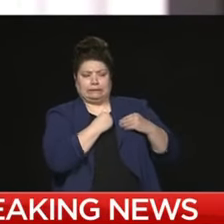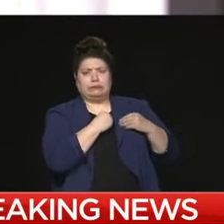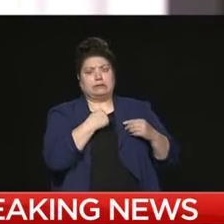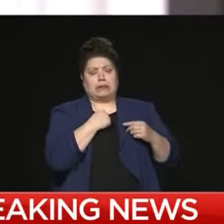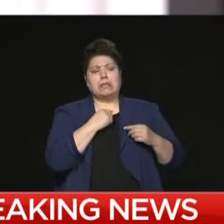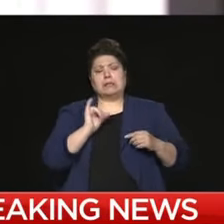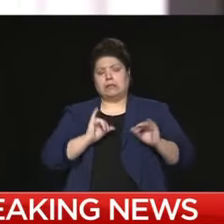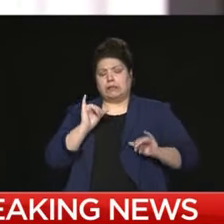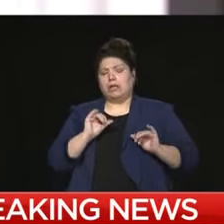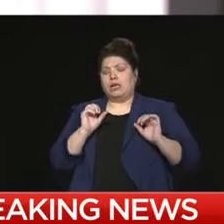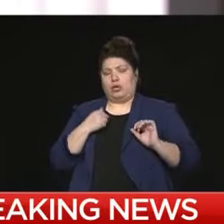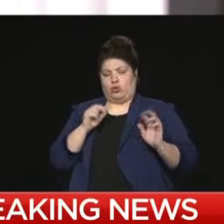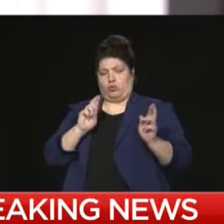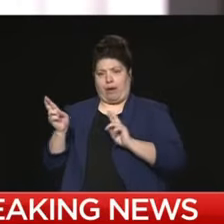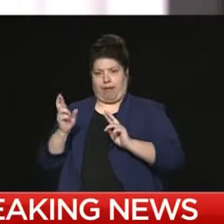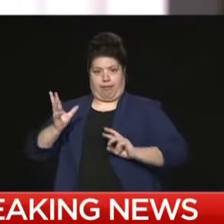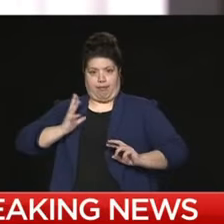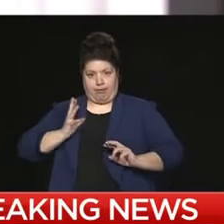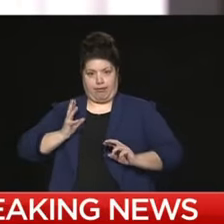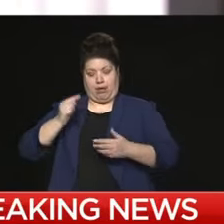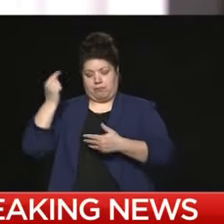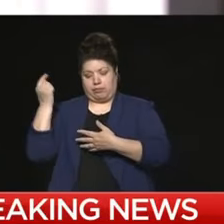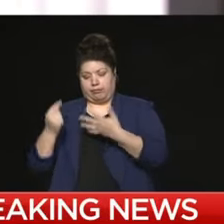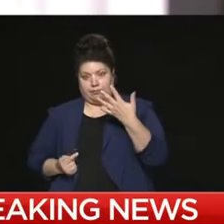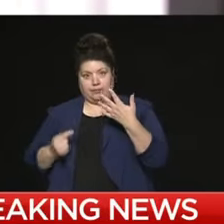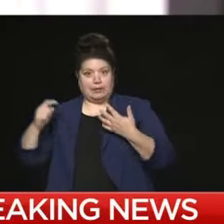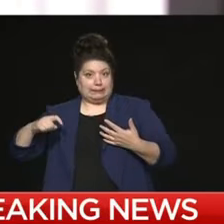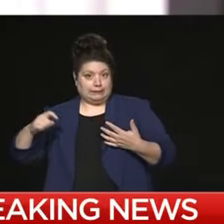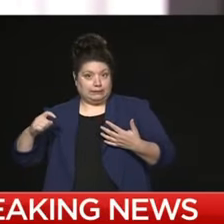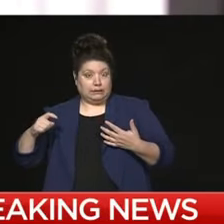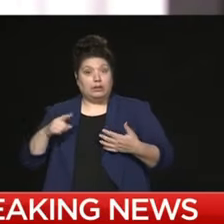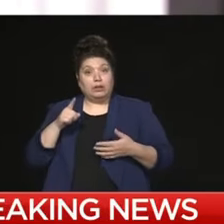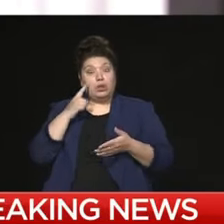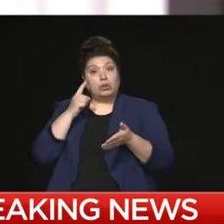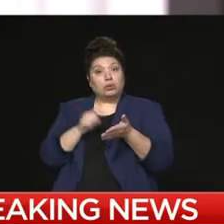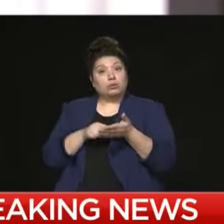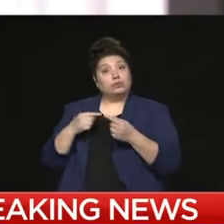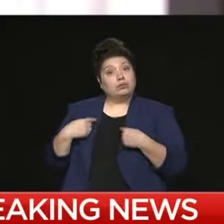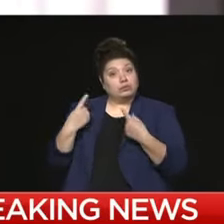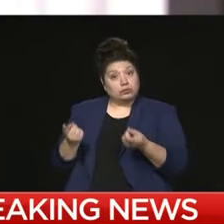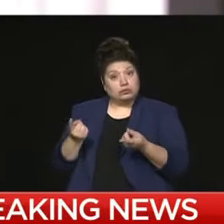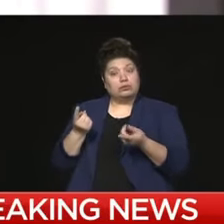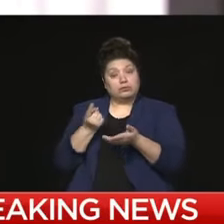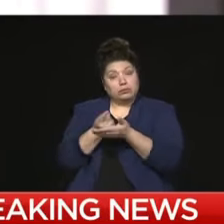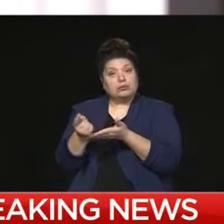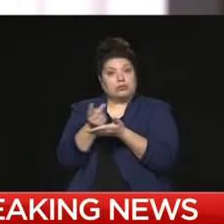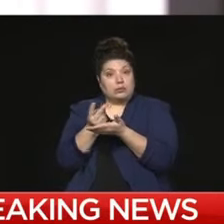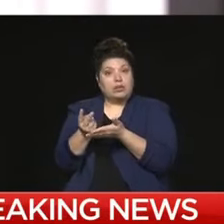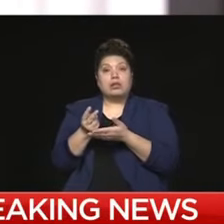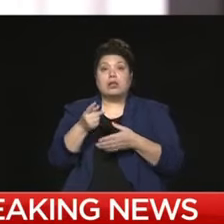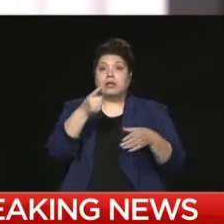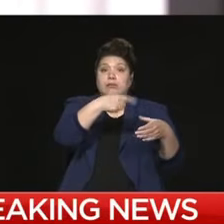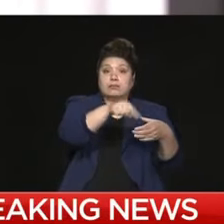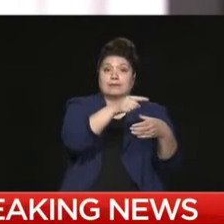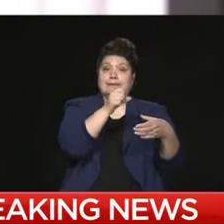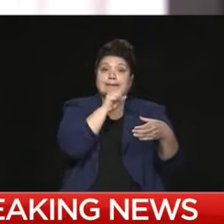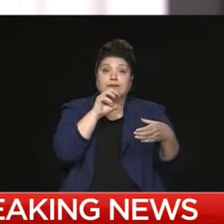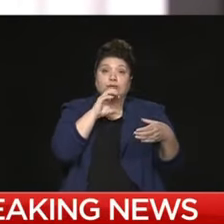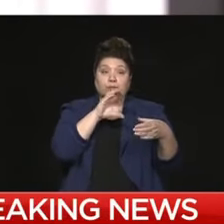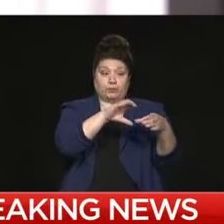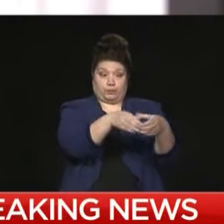could be. And I think that something we have seen over the last few weeks is that our seniors' residences